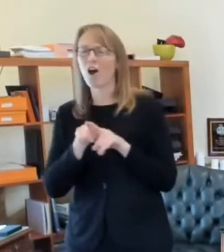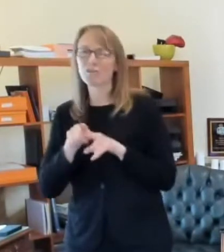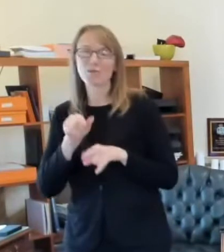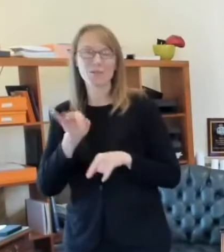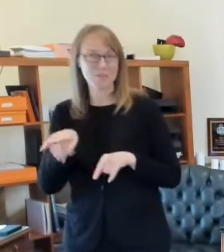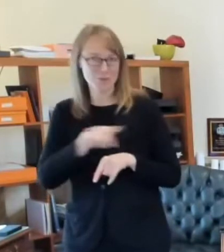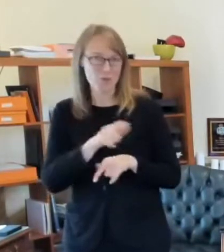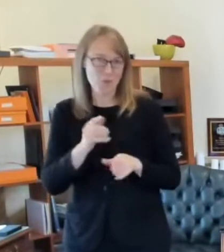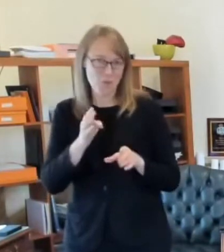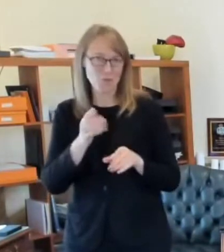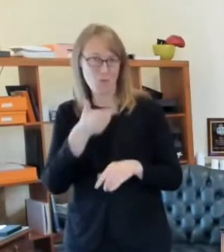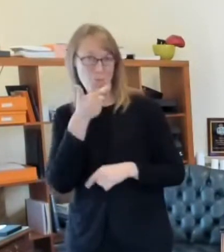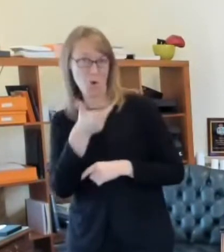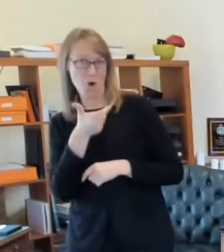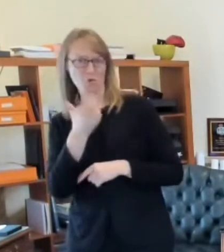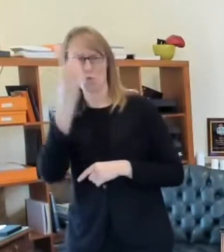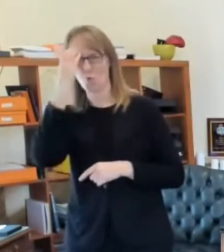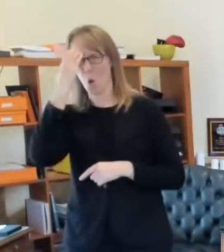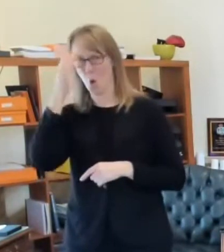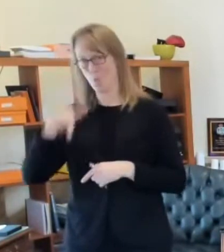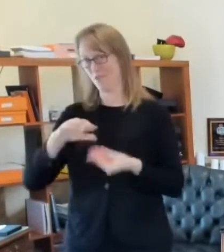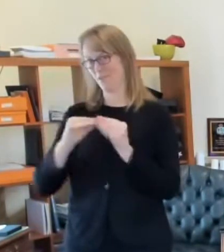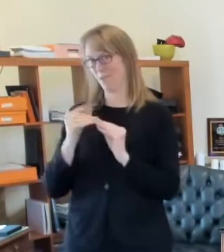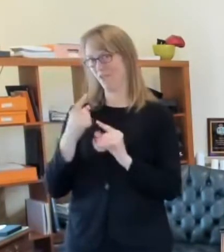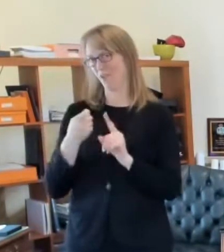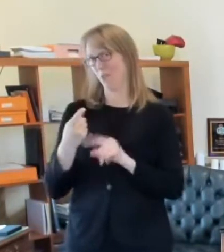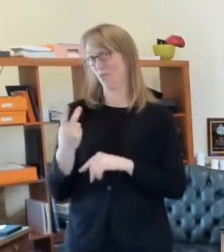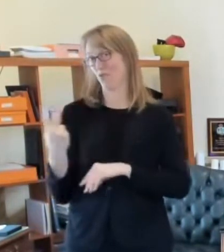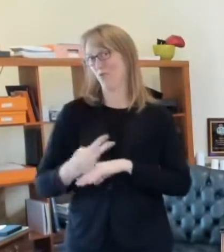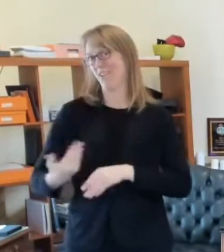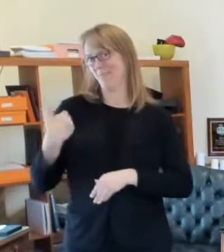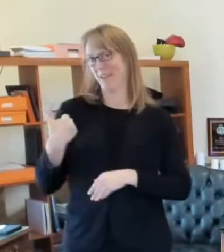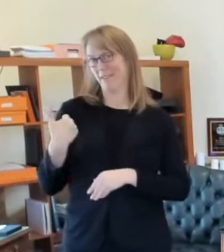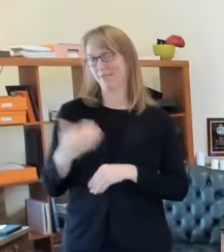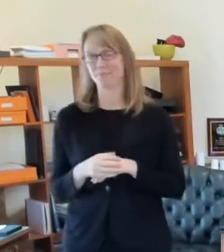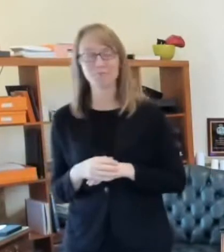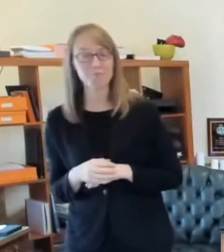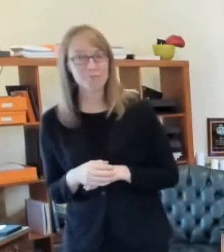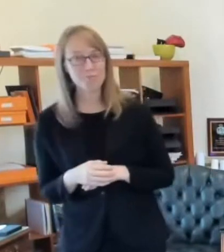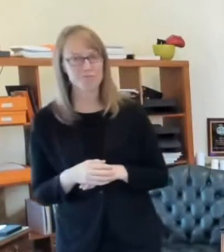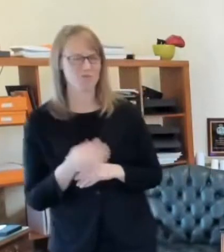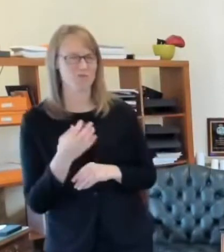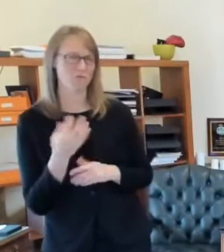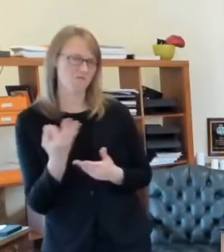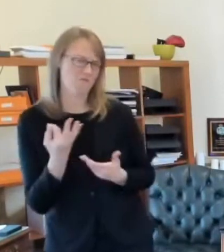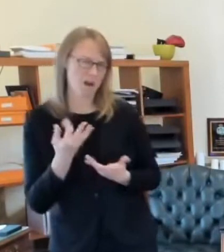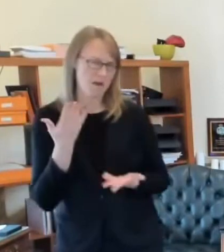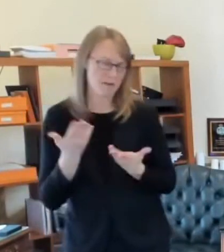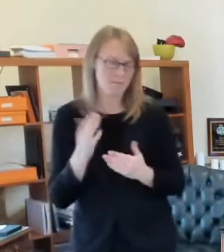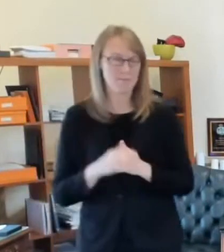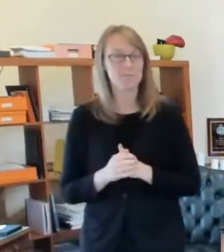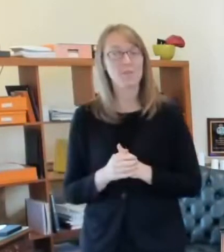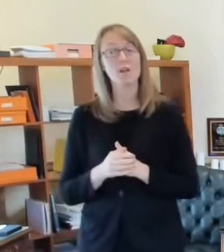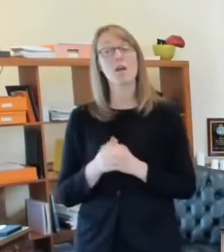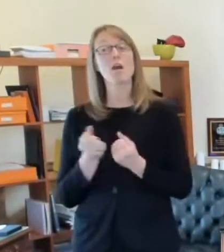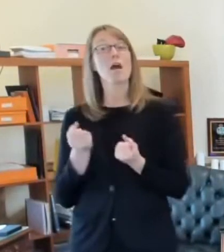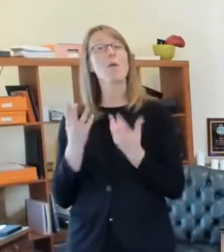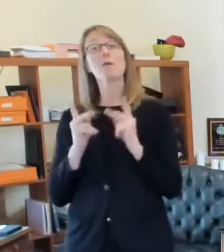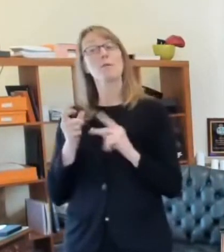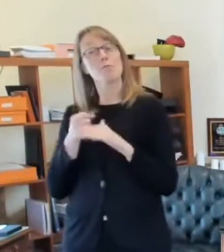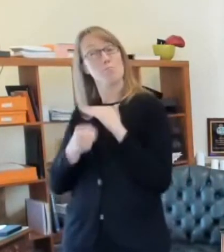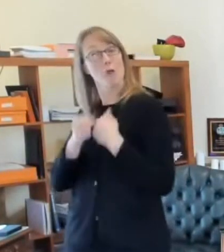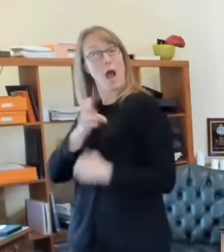numbers are really from Friday, most likely. Number of people in the hospitals has gone down a little